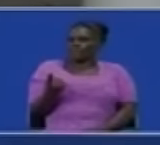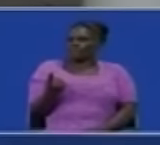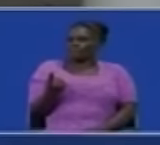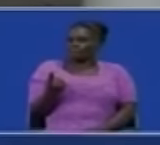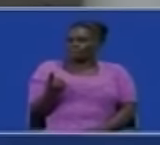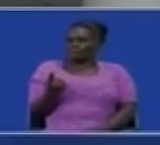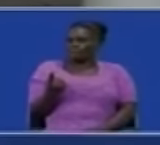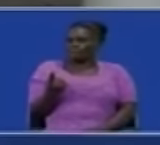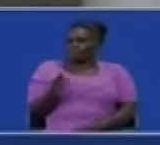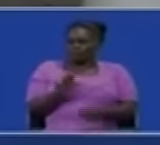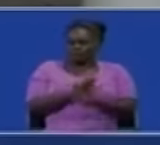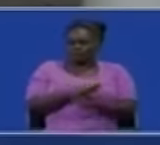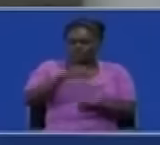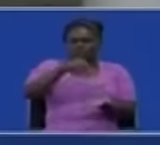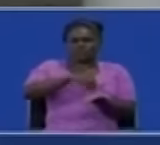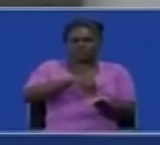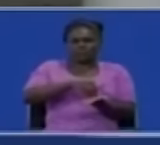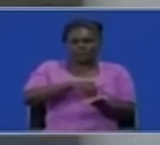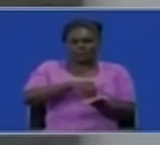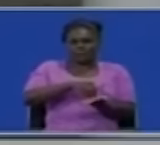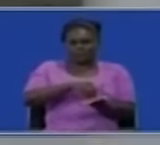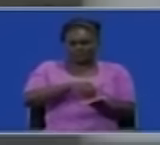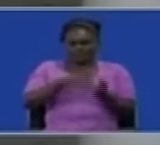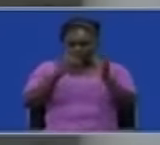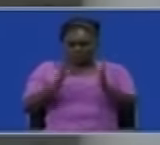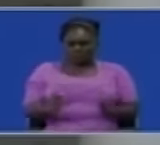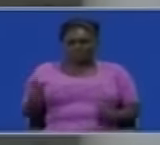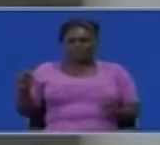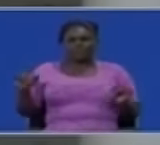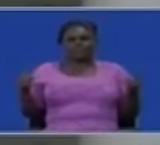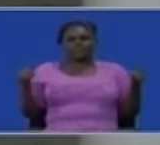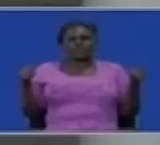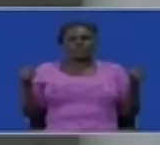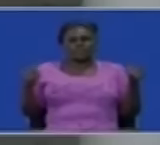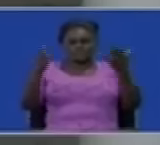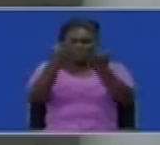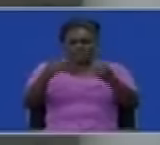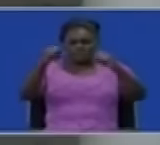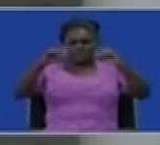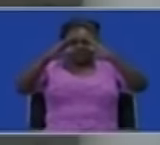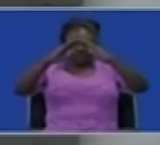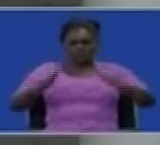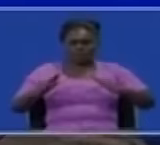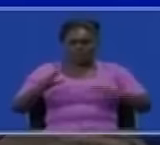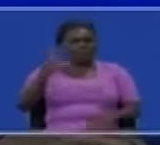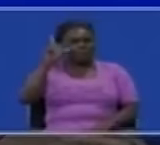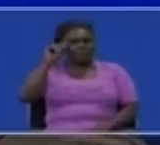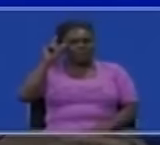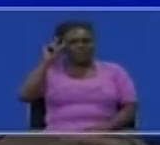speculations into the whole matter. Francis Otomoa, KTN News, State House, Mombasa.